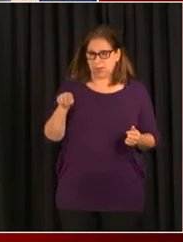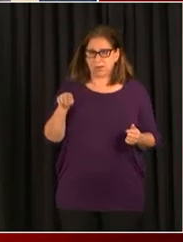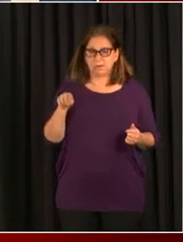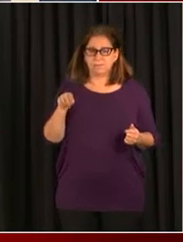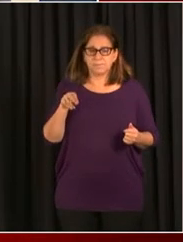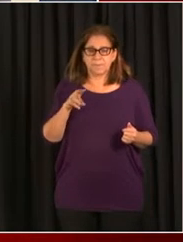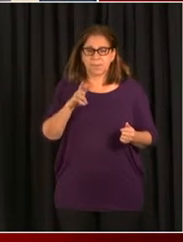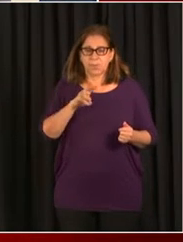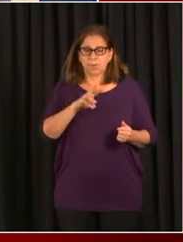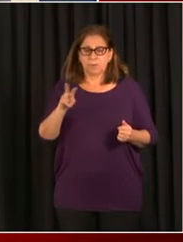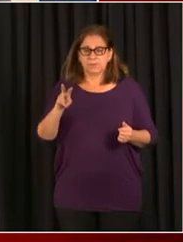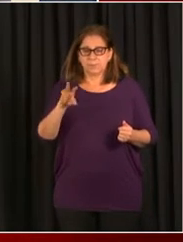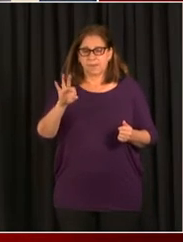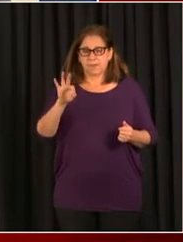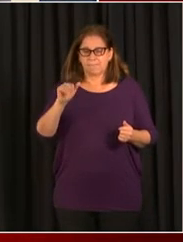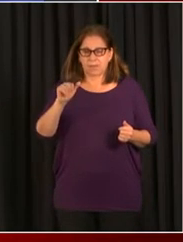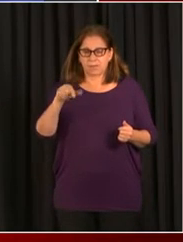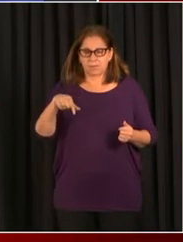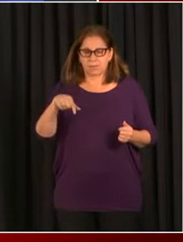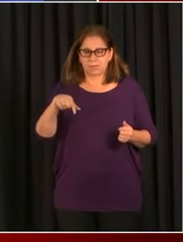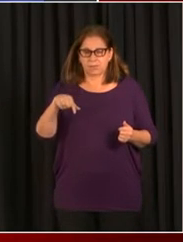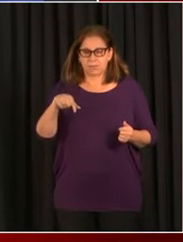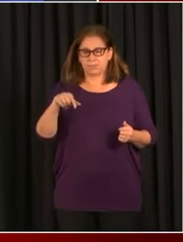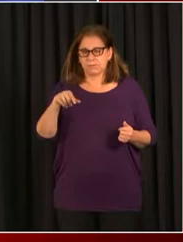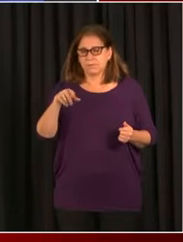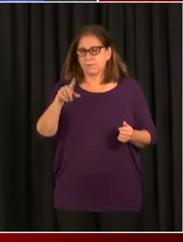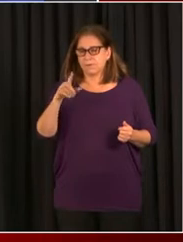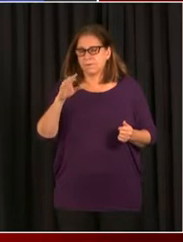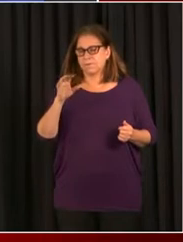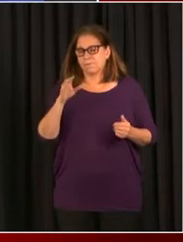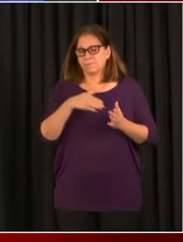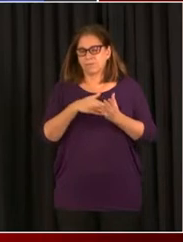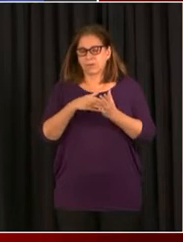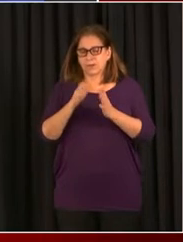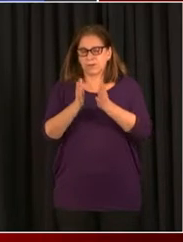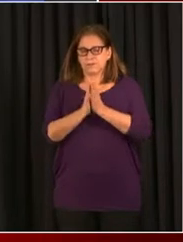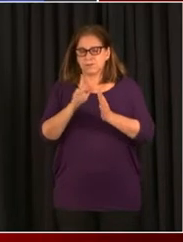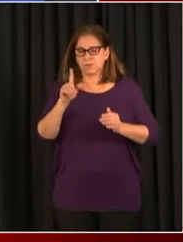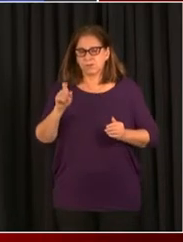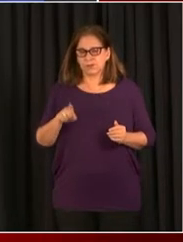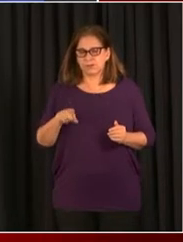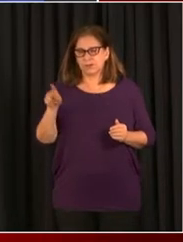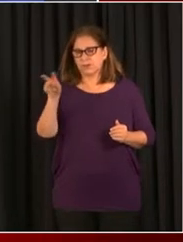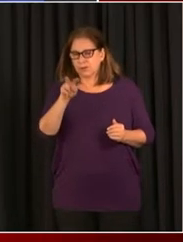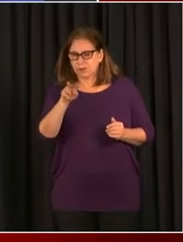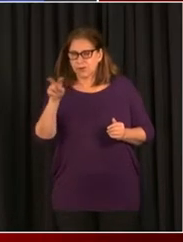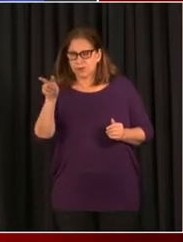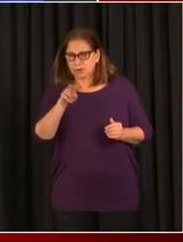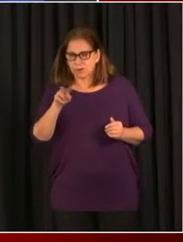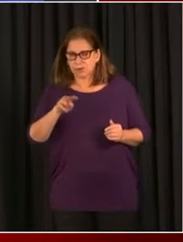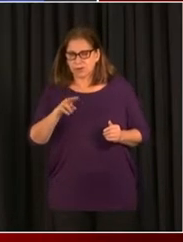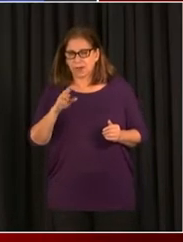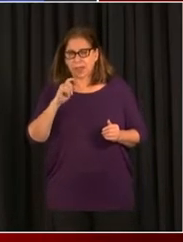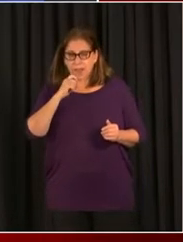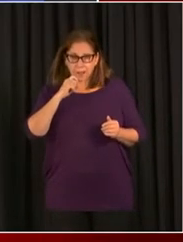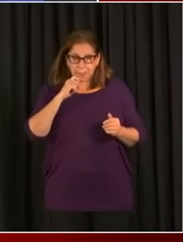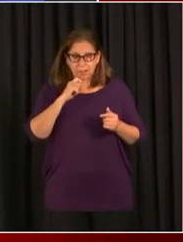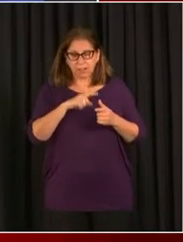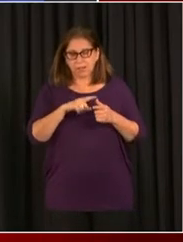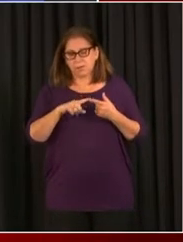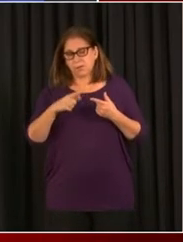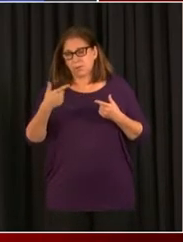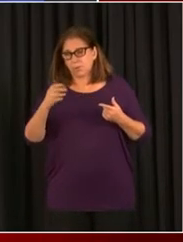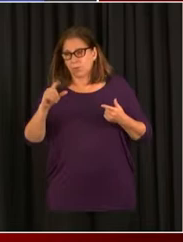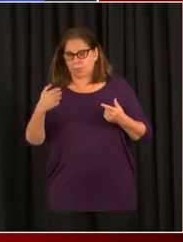website. There's other additional blogs that you can follow through Apple and Google that will give you more information. We